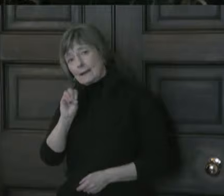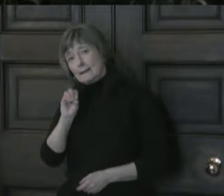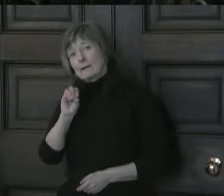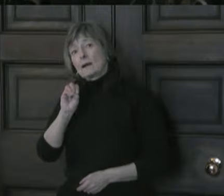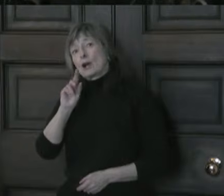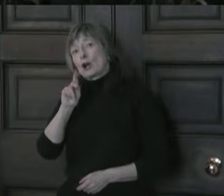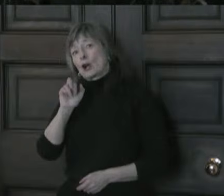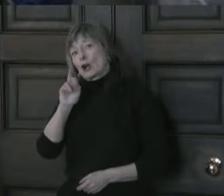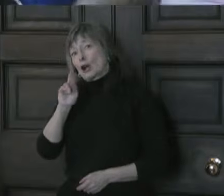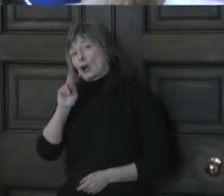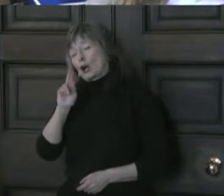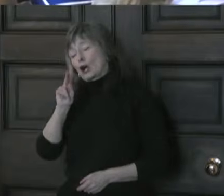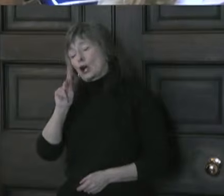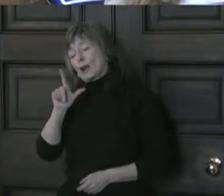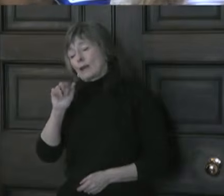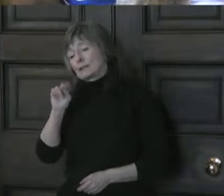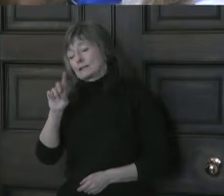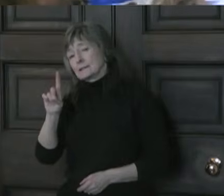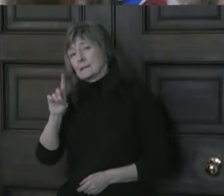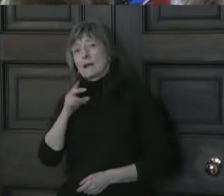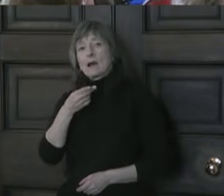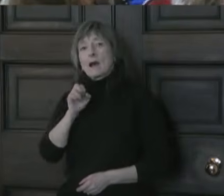Kirkland Hugster.